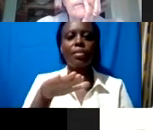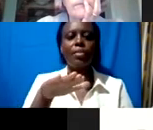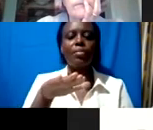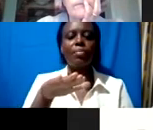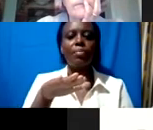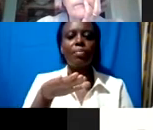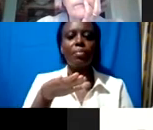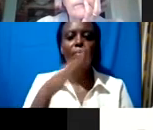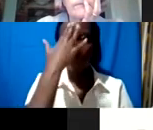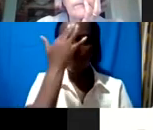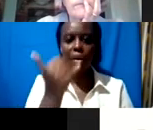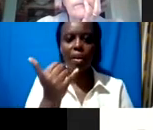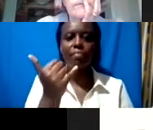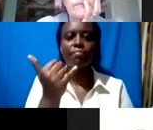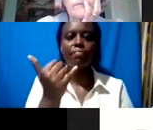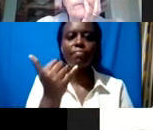because